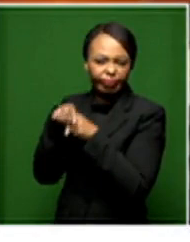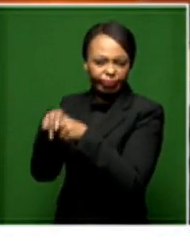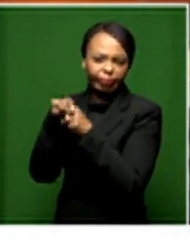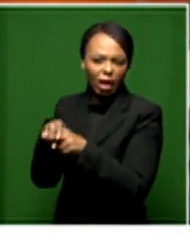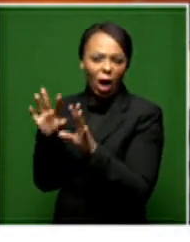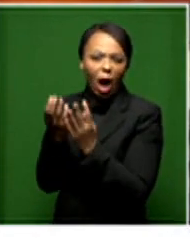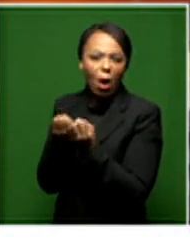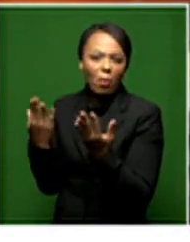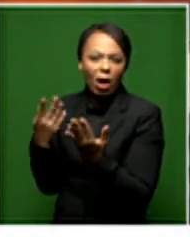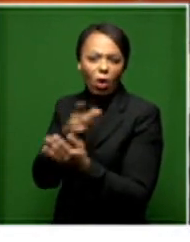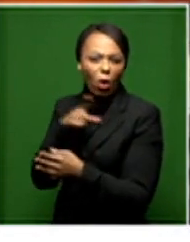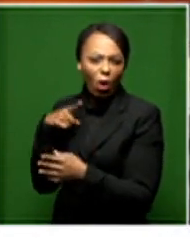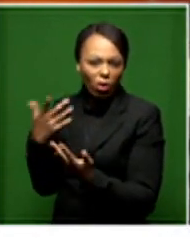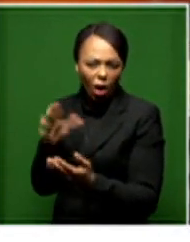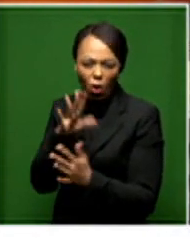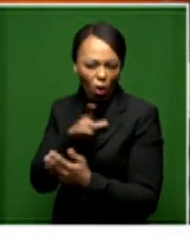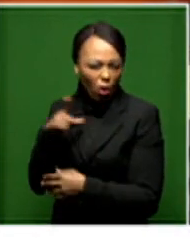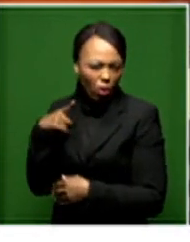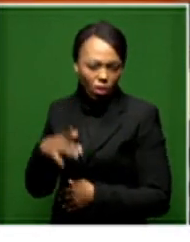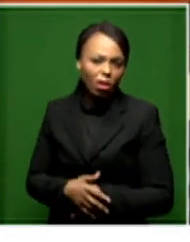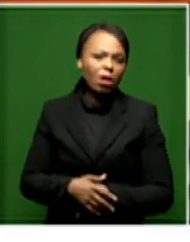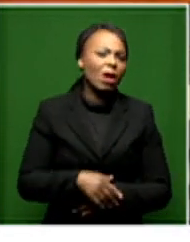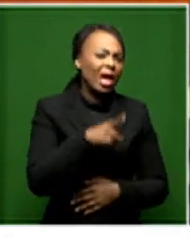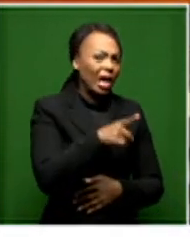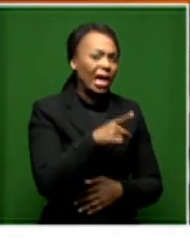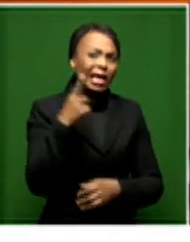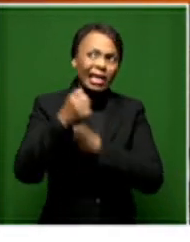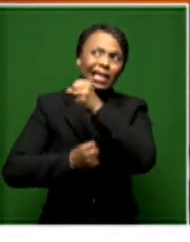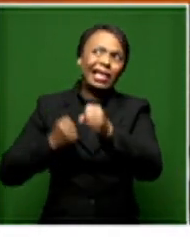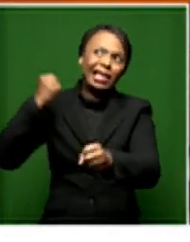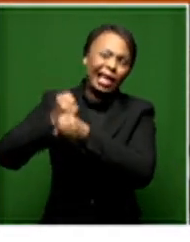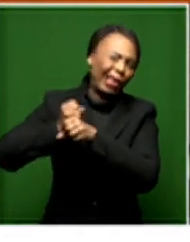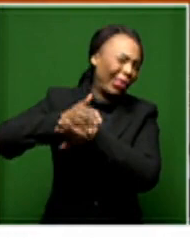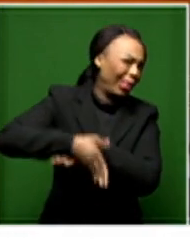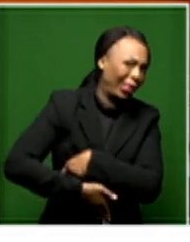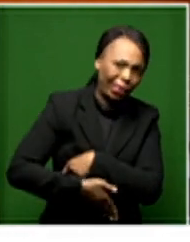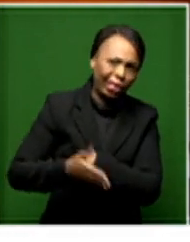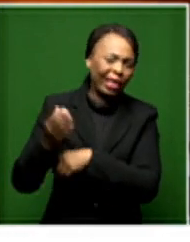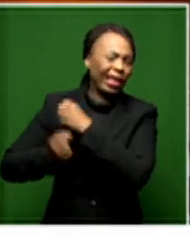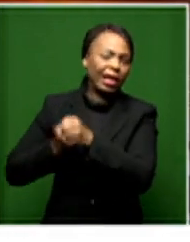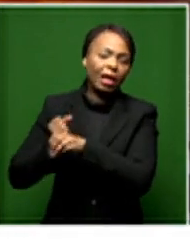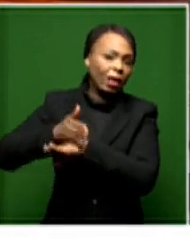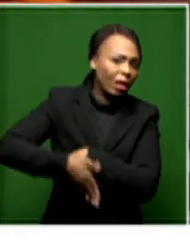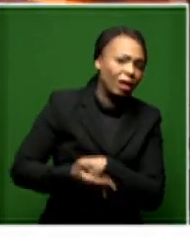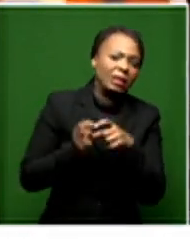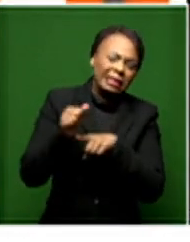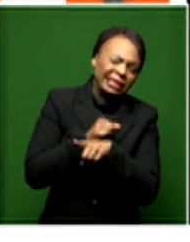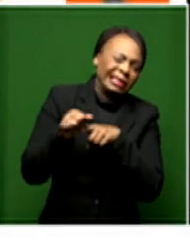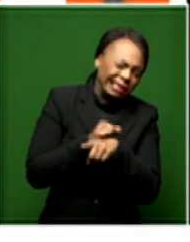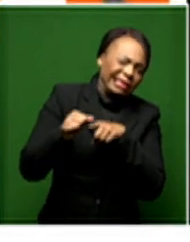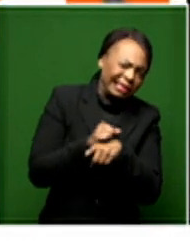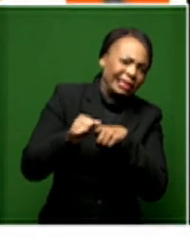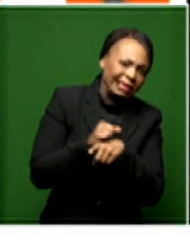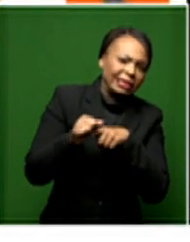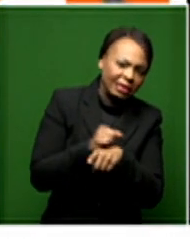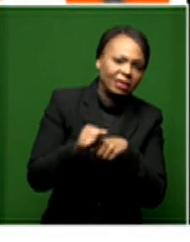It takes years, years of honing your skills. Like any sport, I think the sooner you